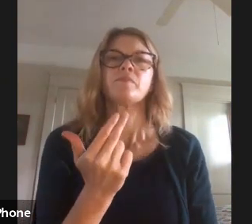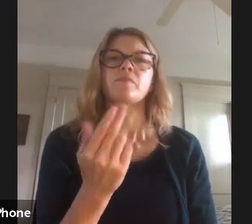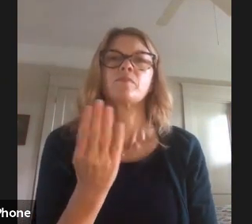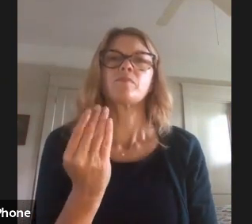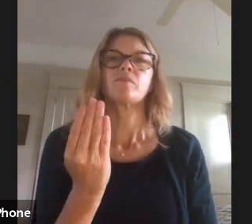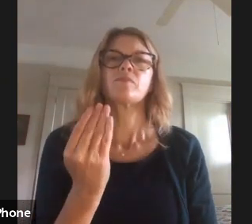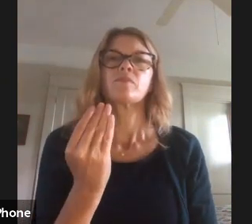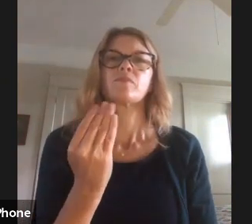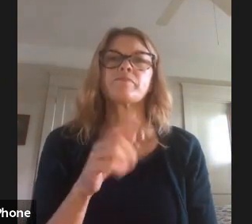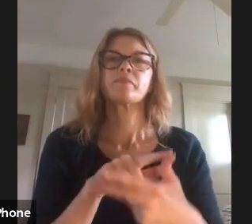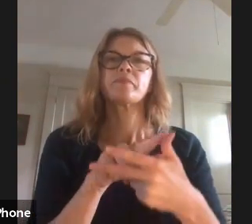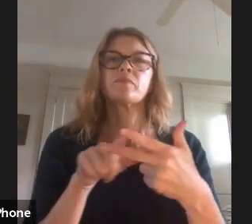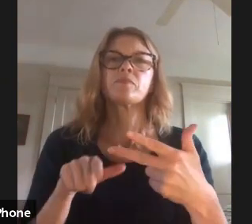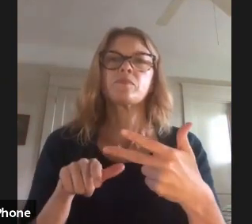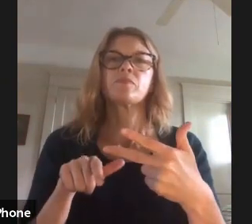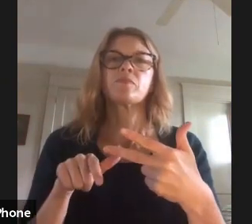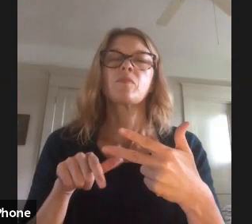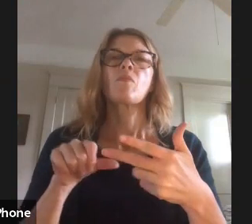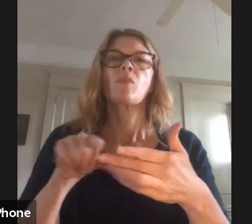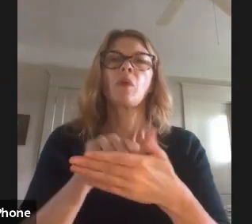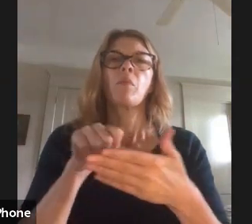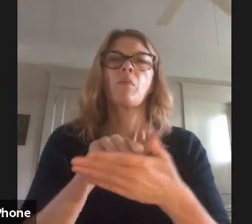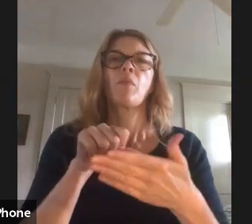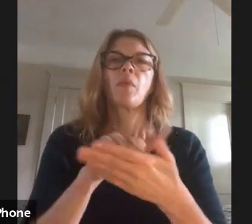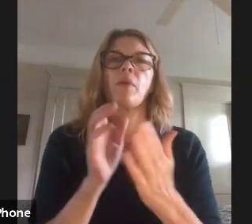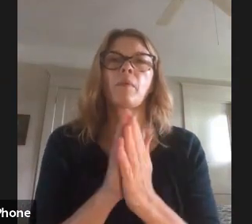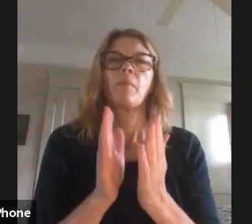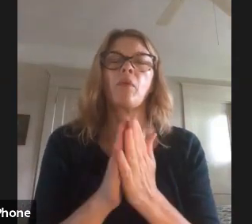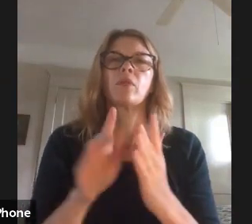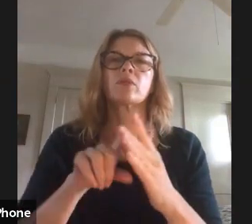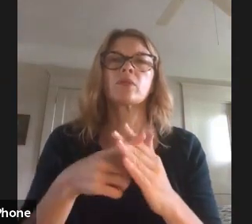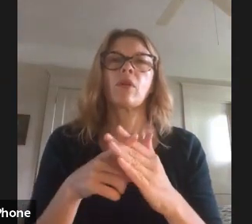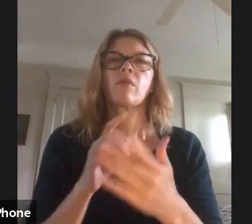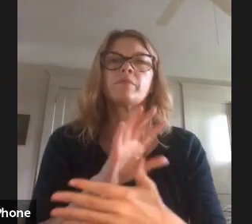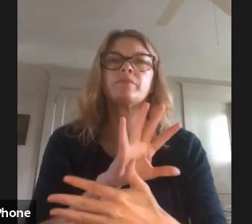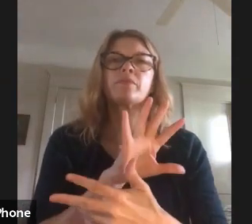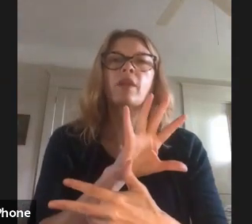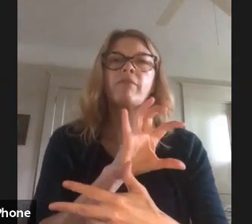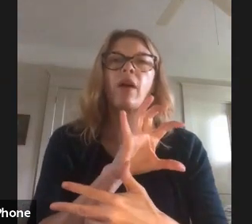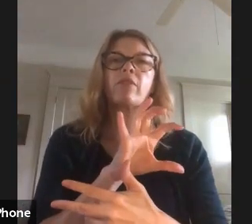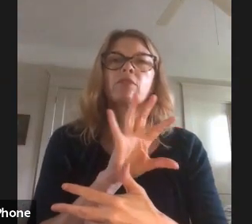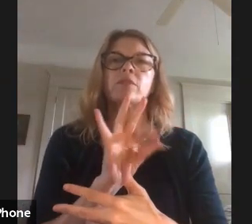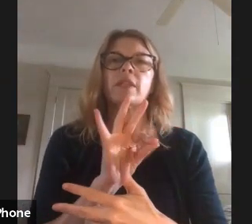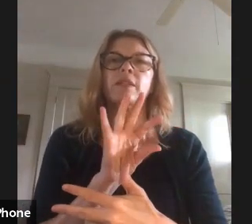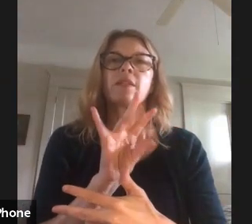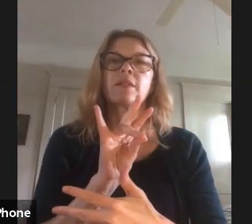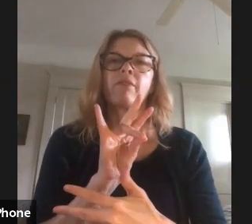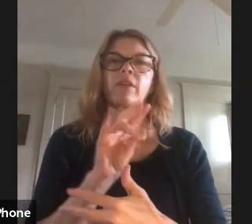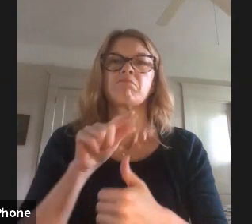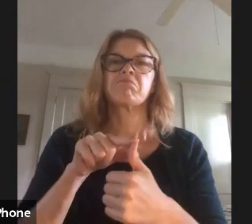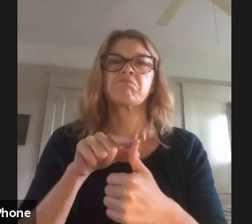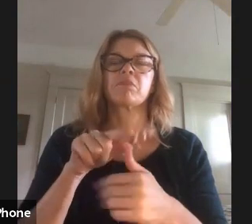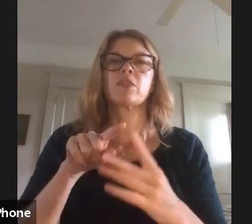14. And in our prayer books, they begin on page 597.